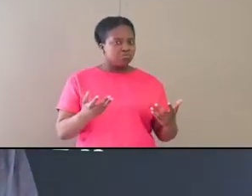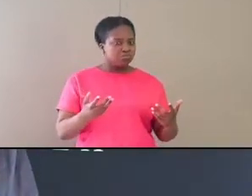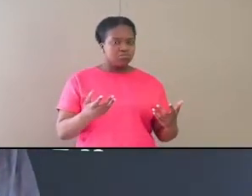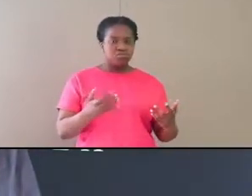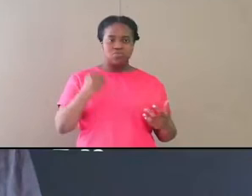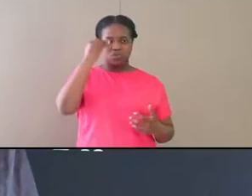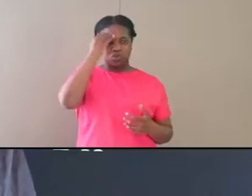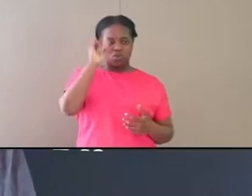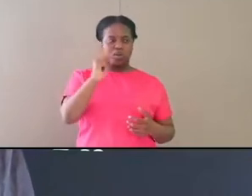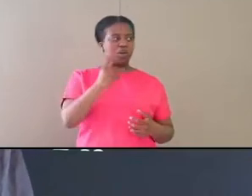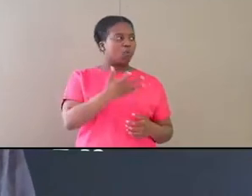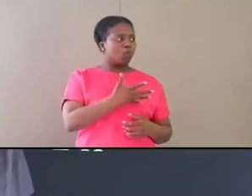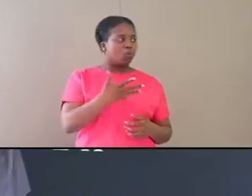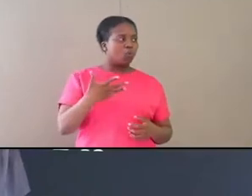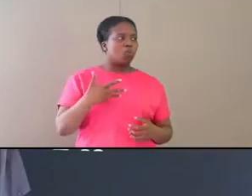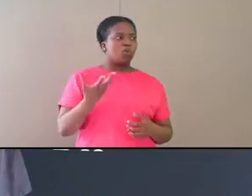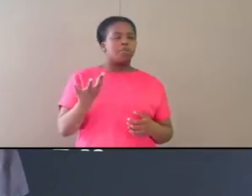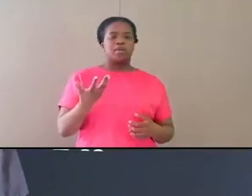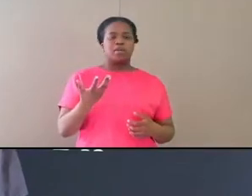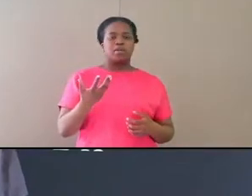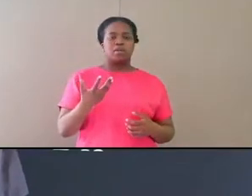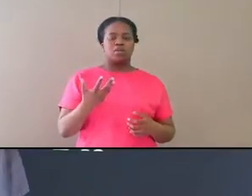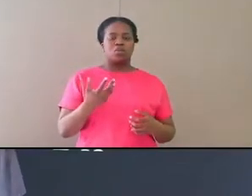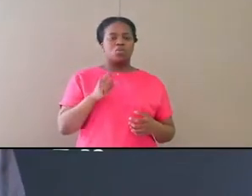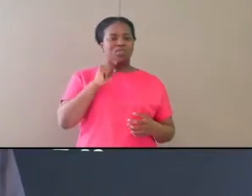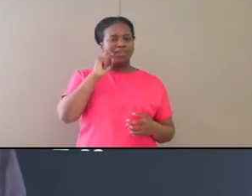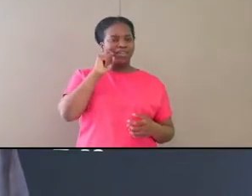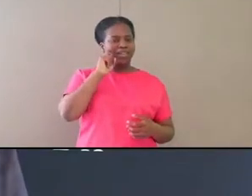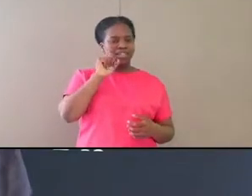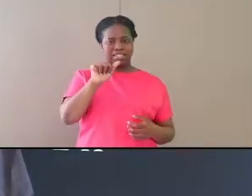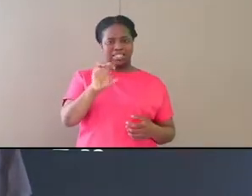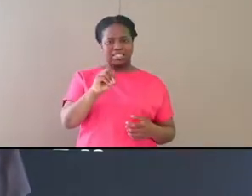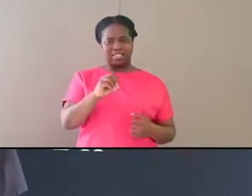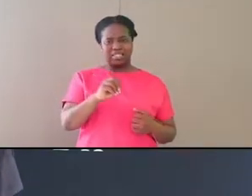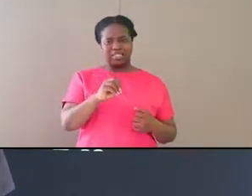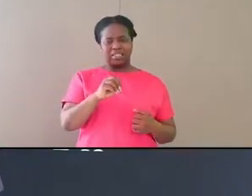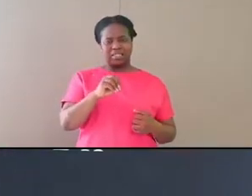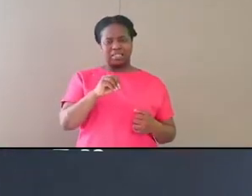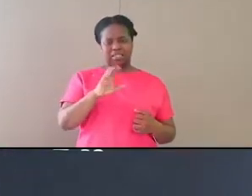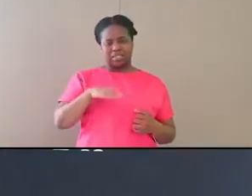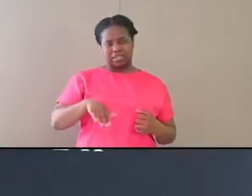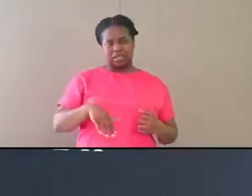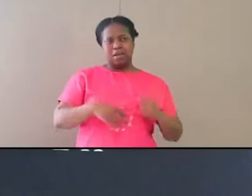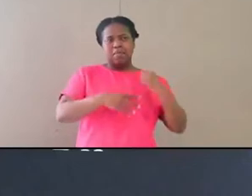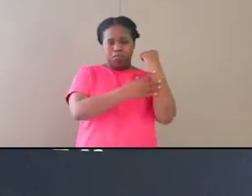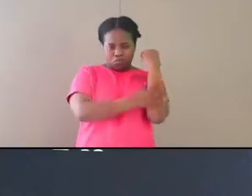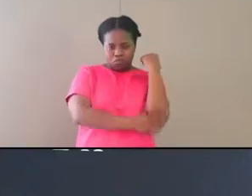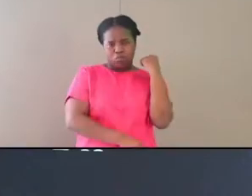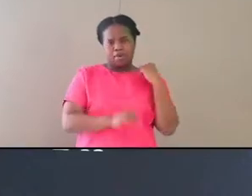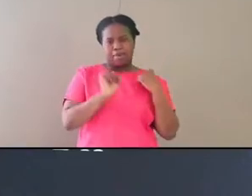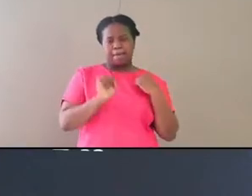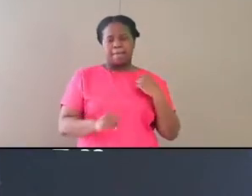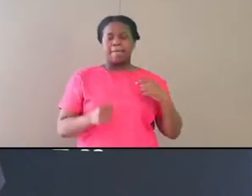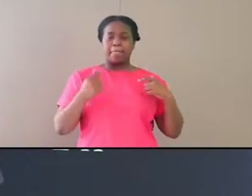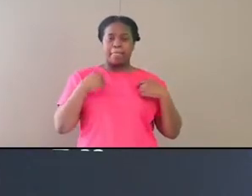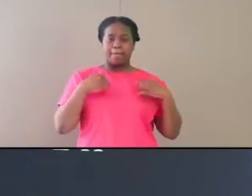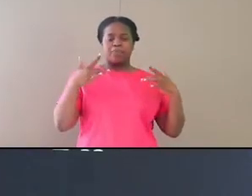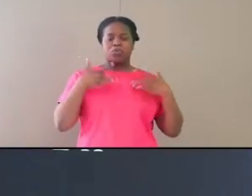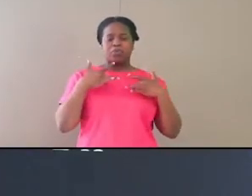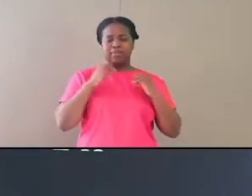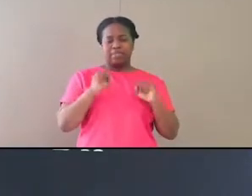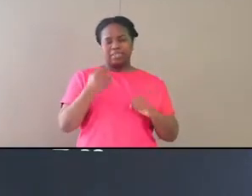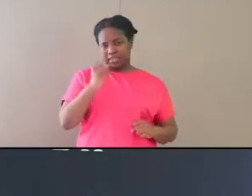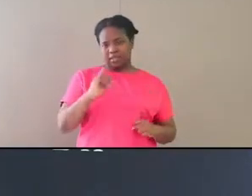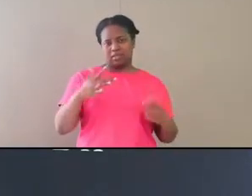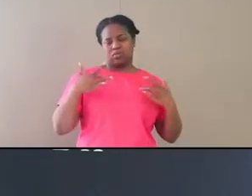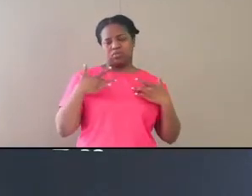know that women in the former homelands who are not 60 yet are very poor. And so for me, that was a concern and remains a